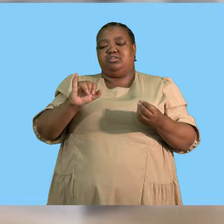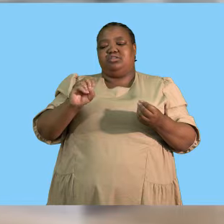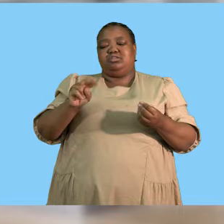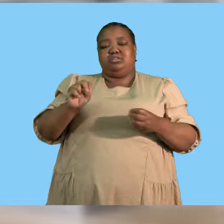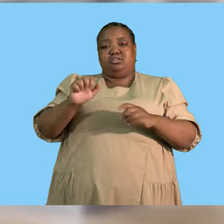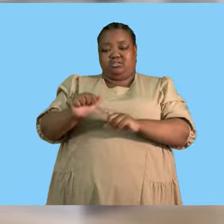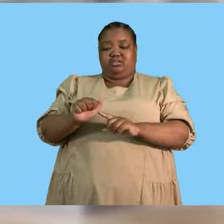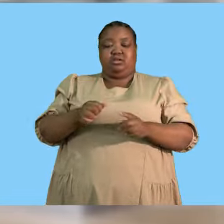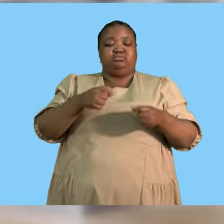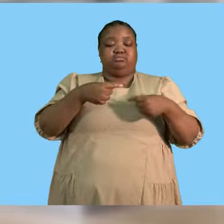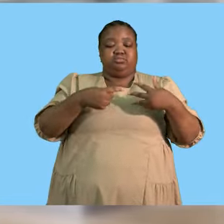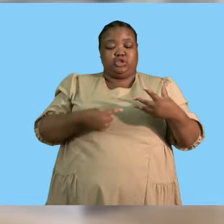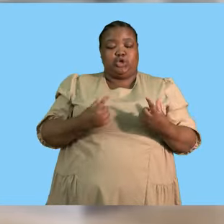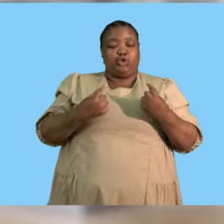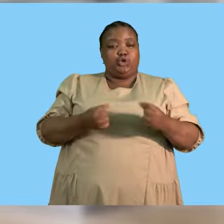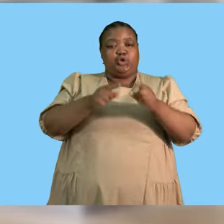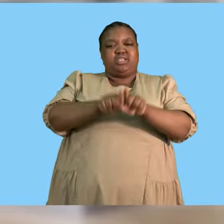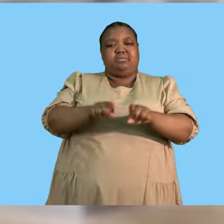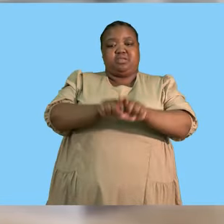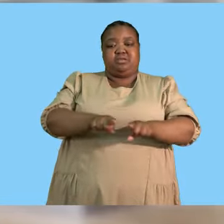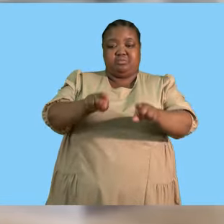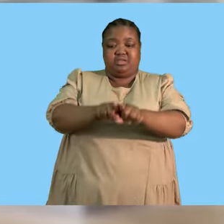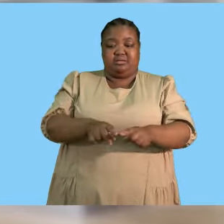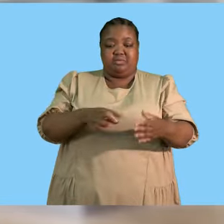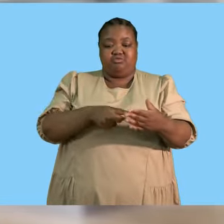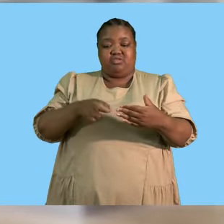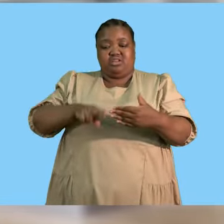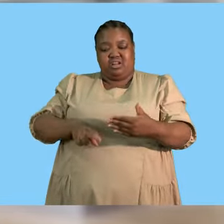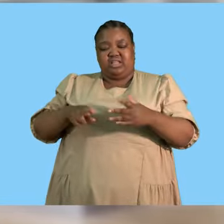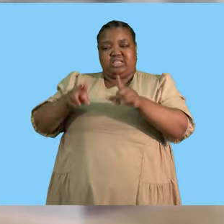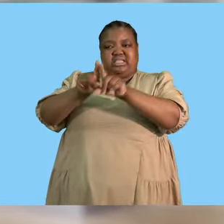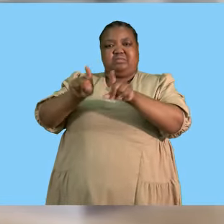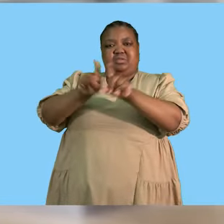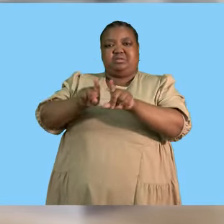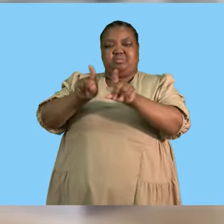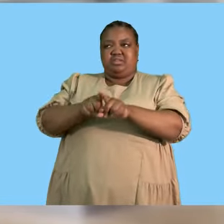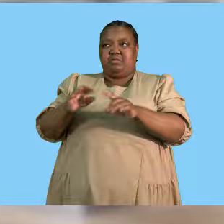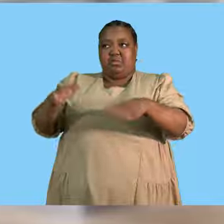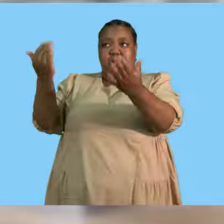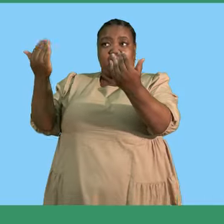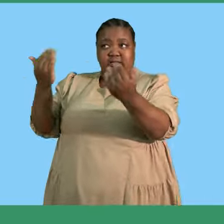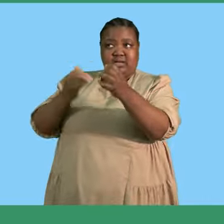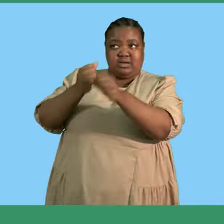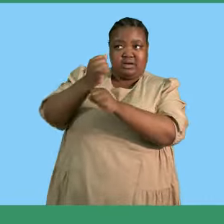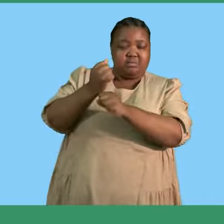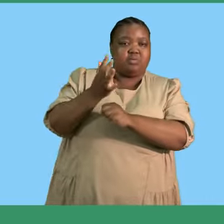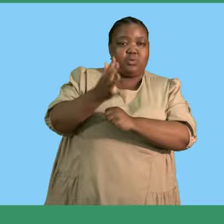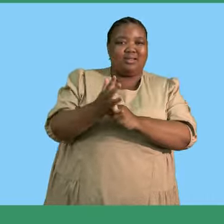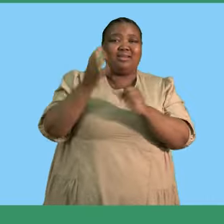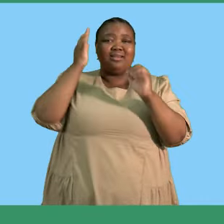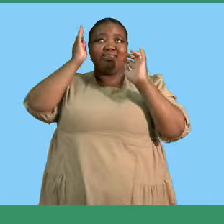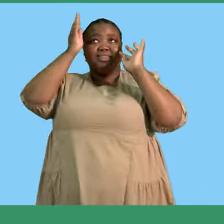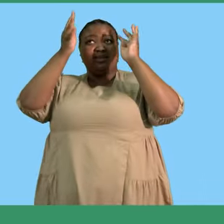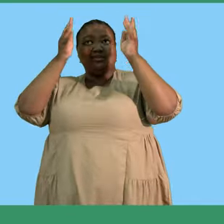way, then you are going to have the same result that is expected by everyone. But the moment you